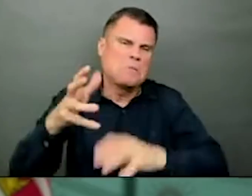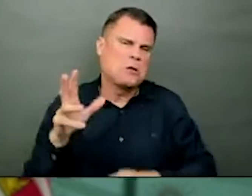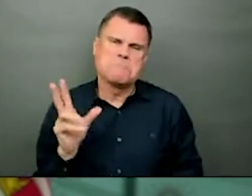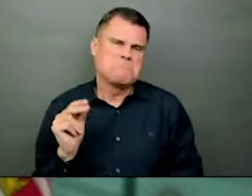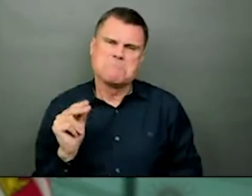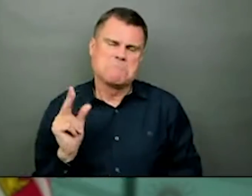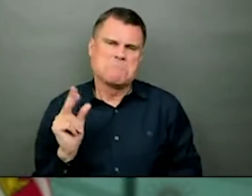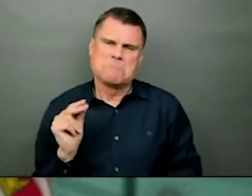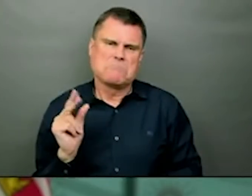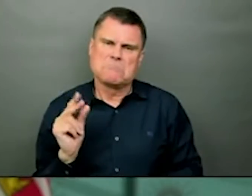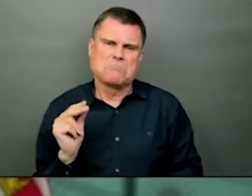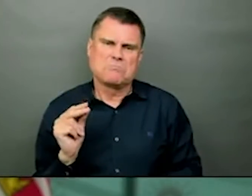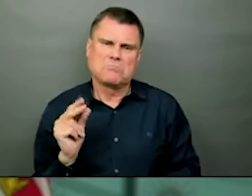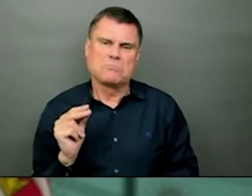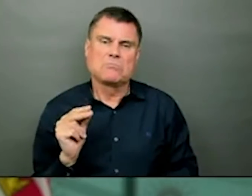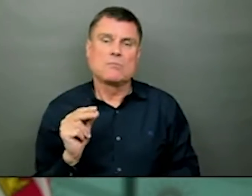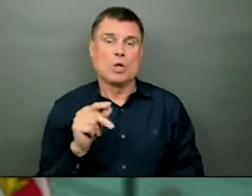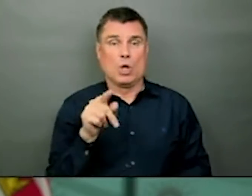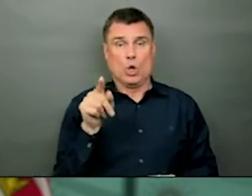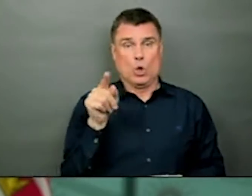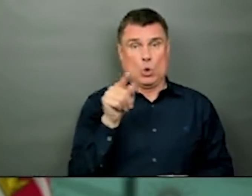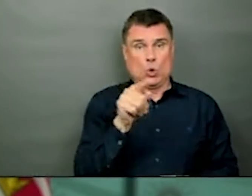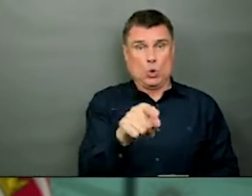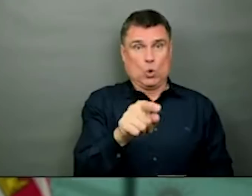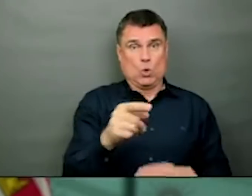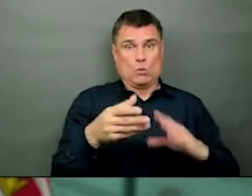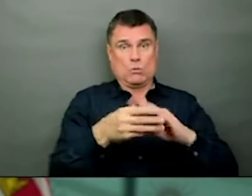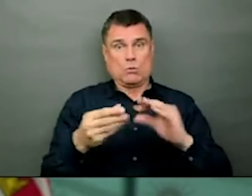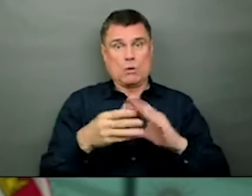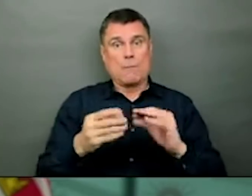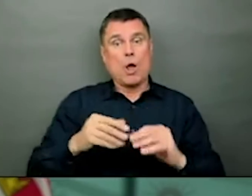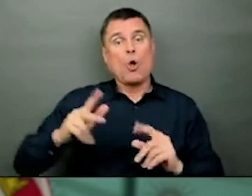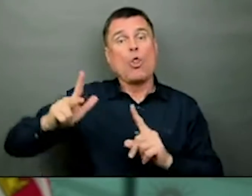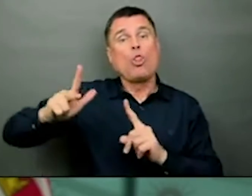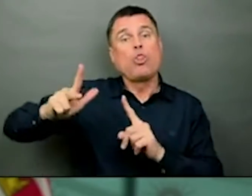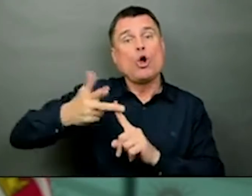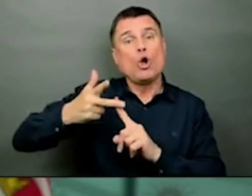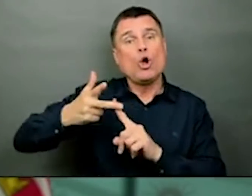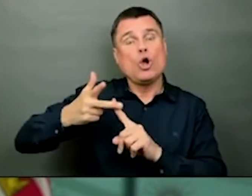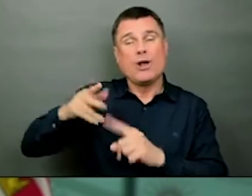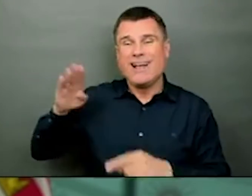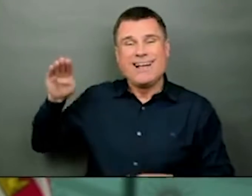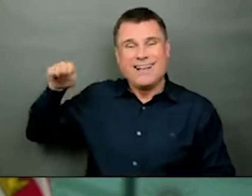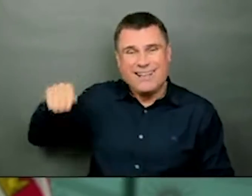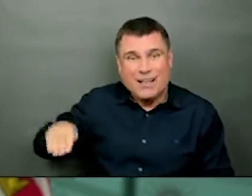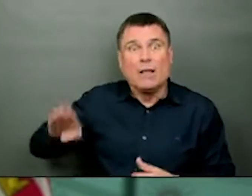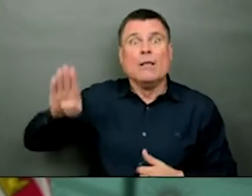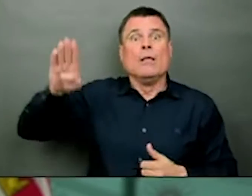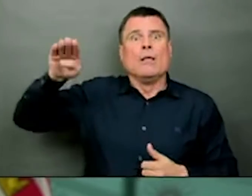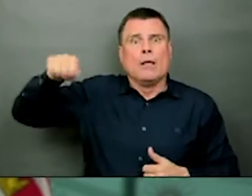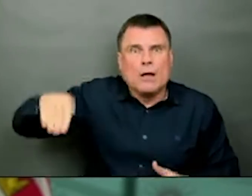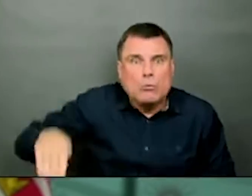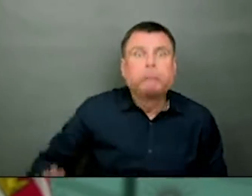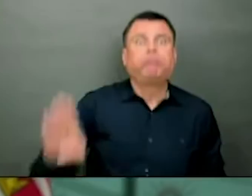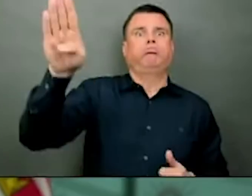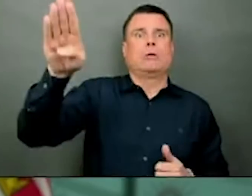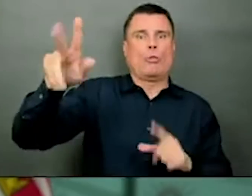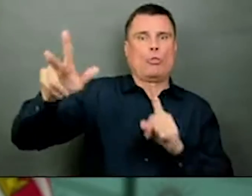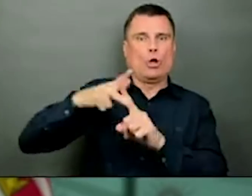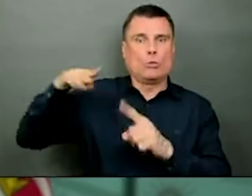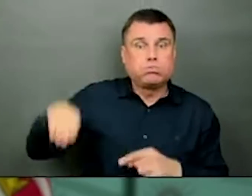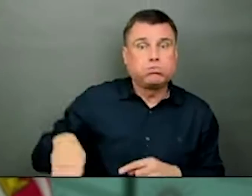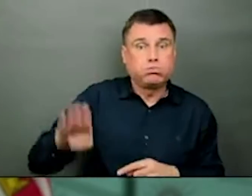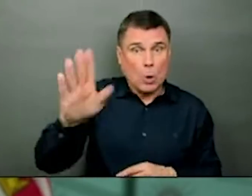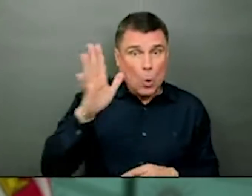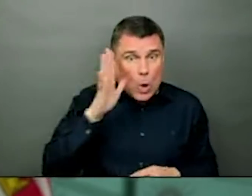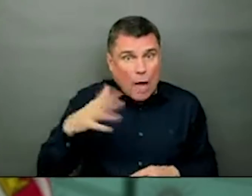in waves. It actually tends to, what we're seeing is it tends to spread through known chains of transmission. And in terms of